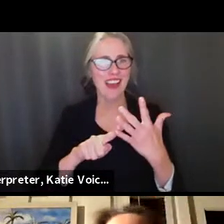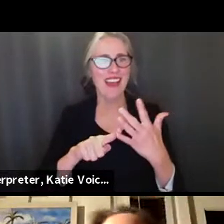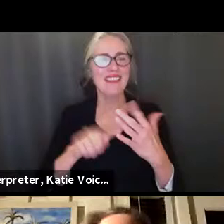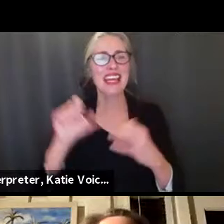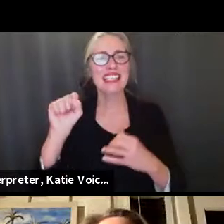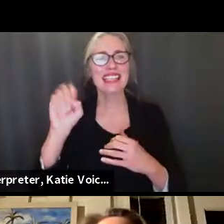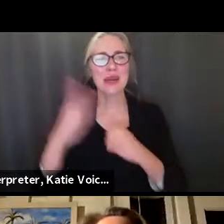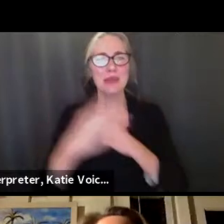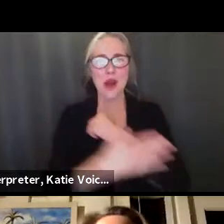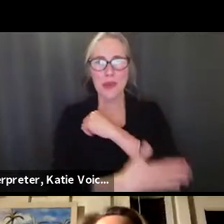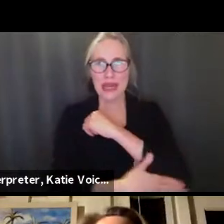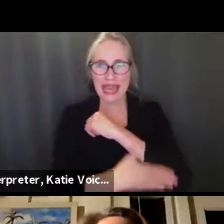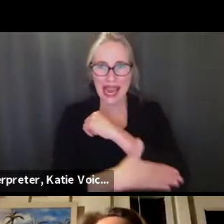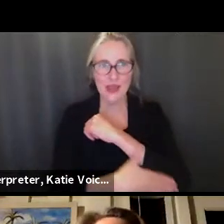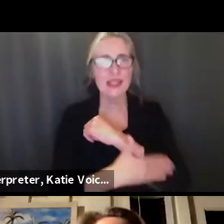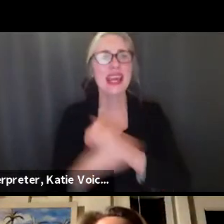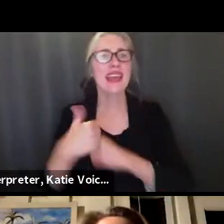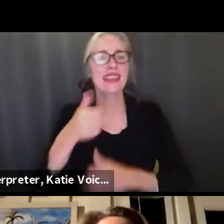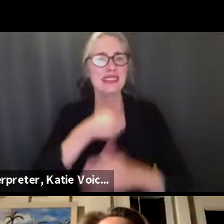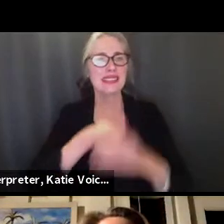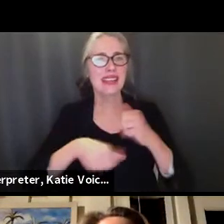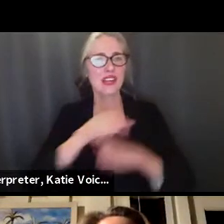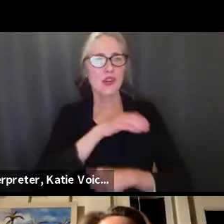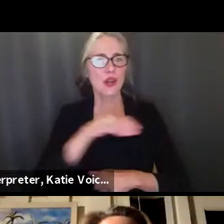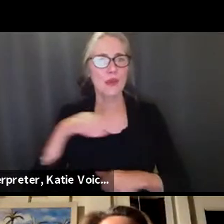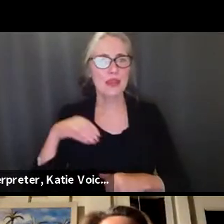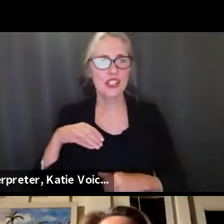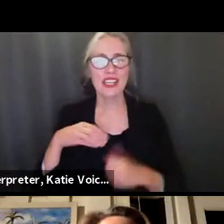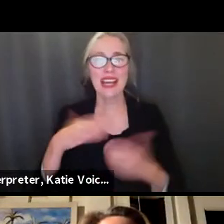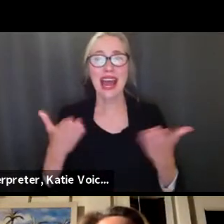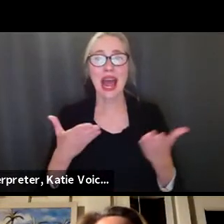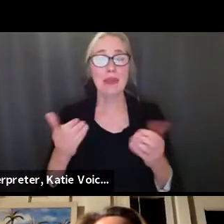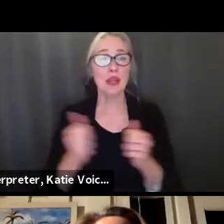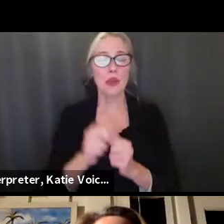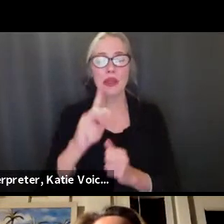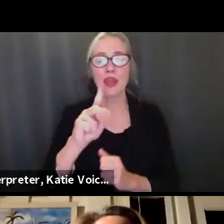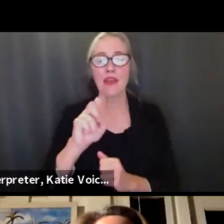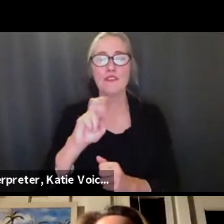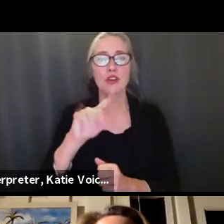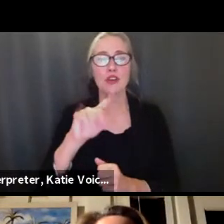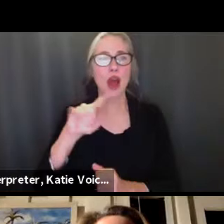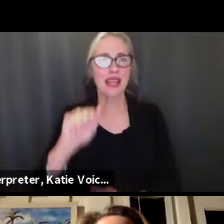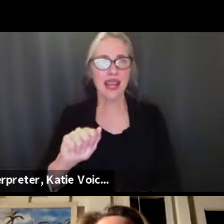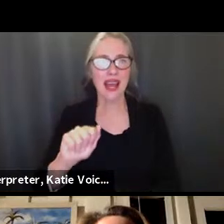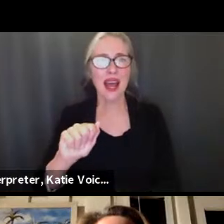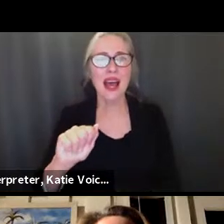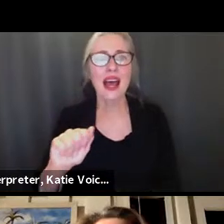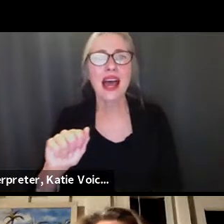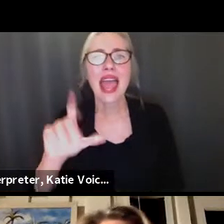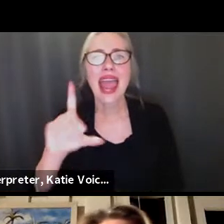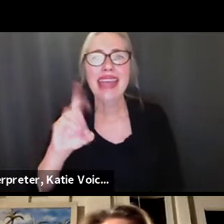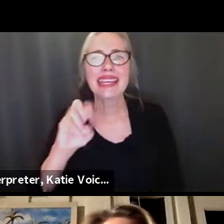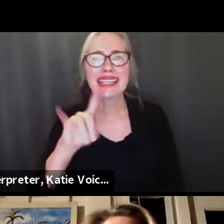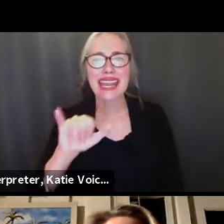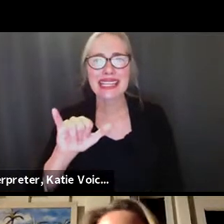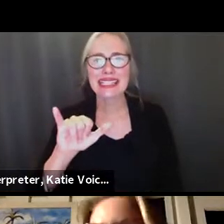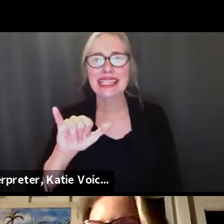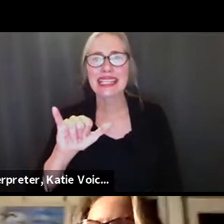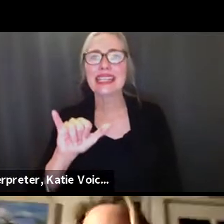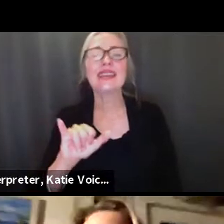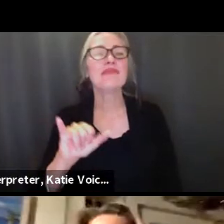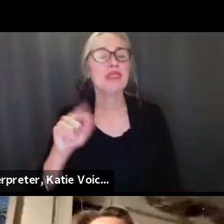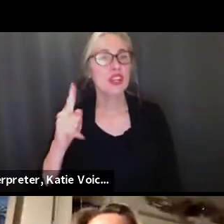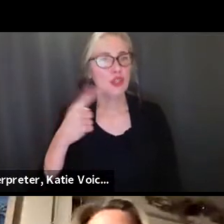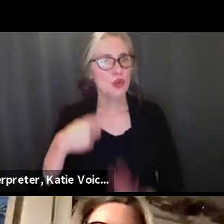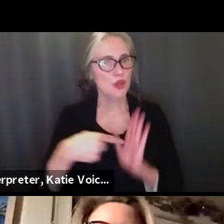Children and Families Commission. I'm here tonight with Veronica Binkley and Daisy Ochoa to share with you the partnership